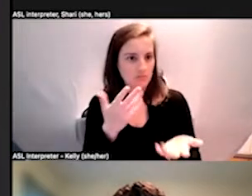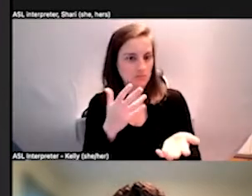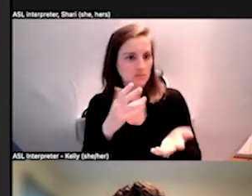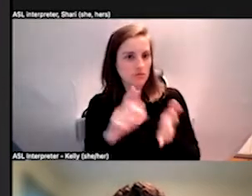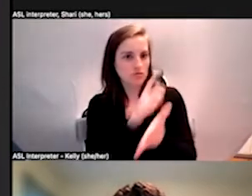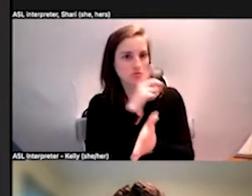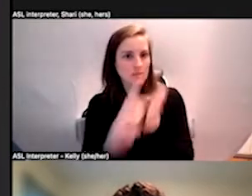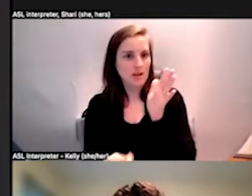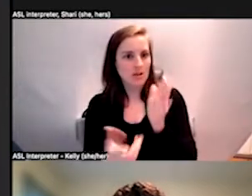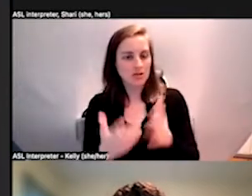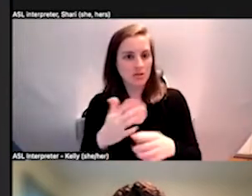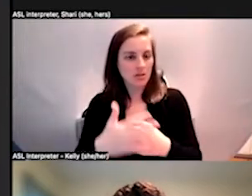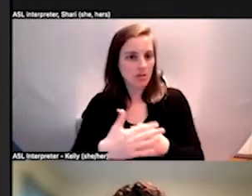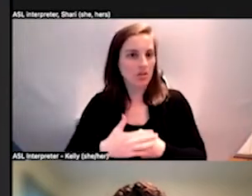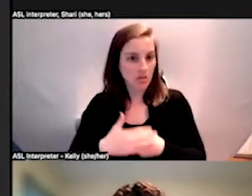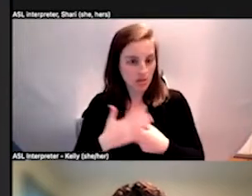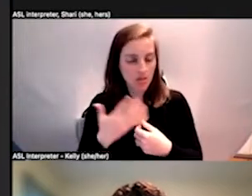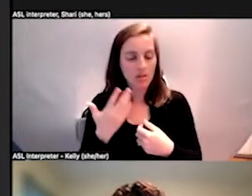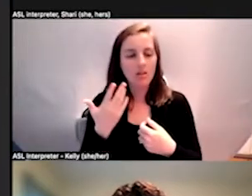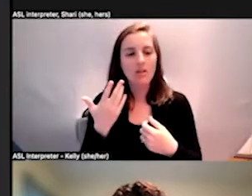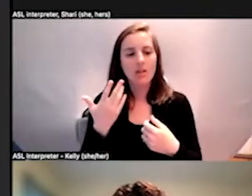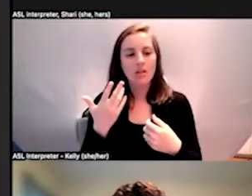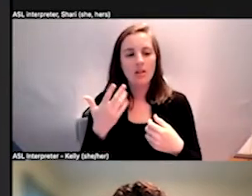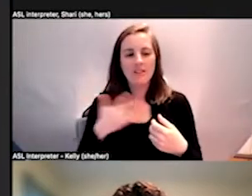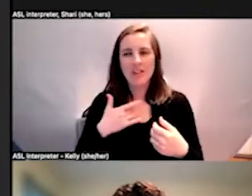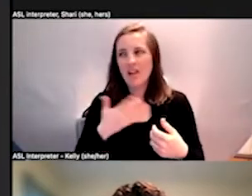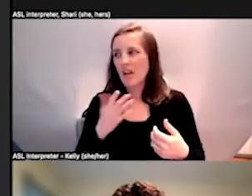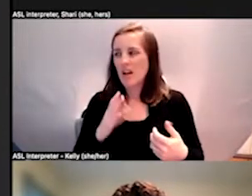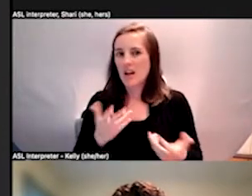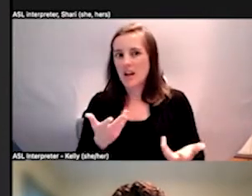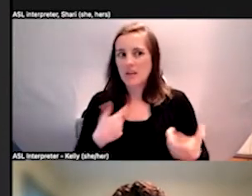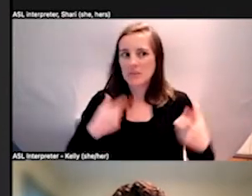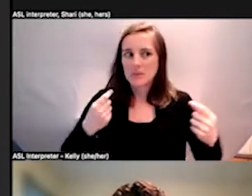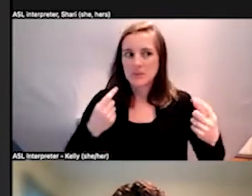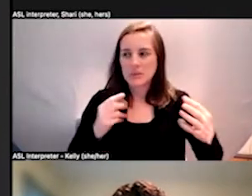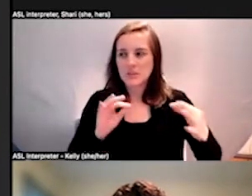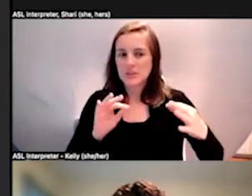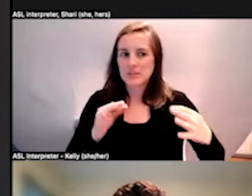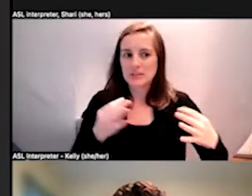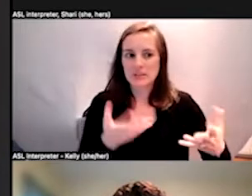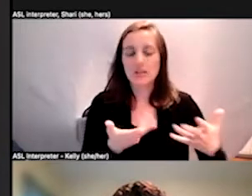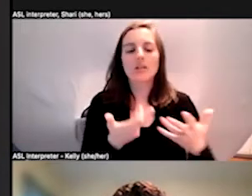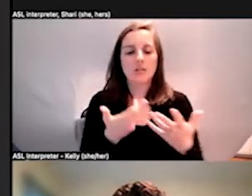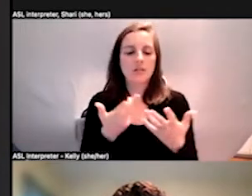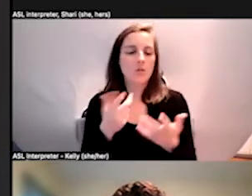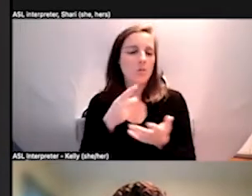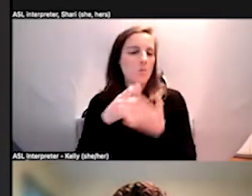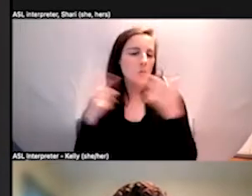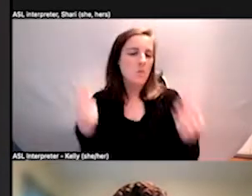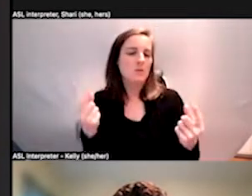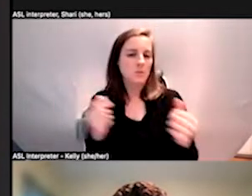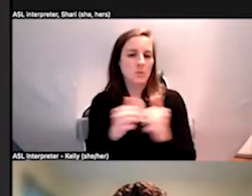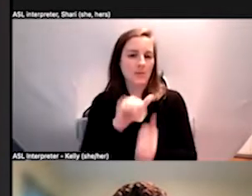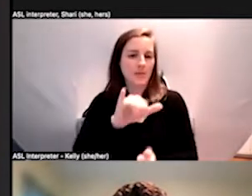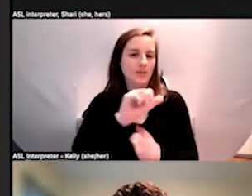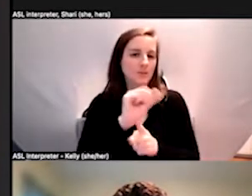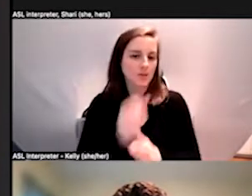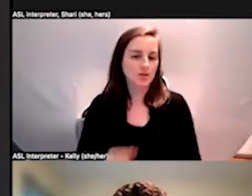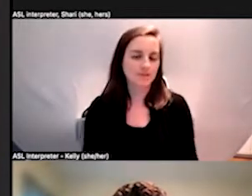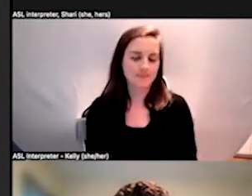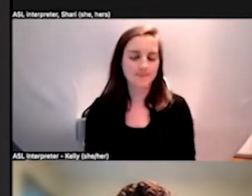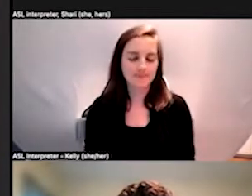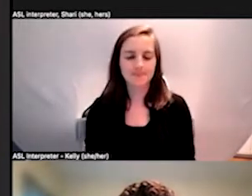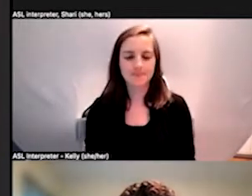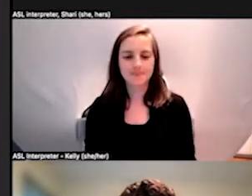the event that that is encountered during our encounters with medical care. And